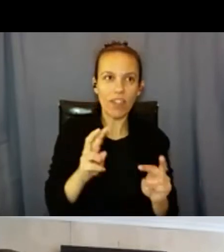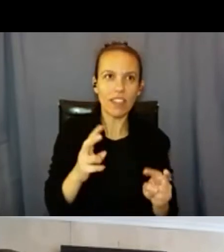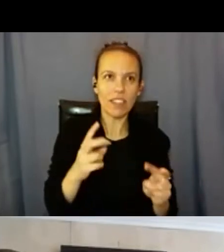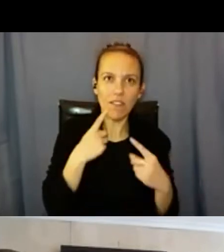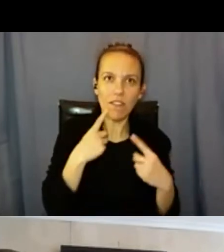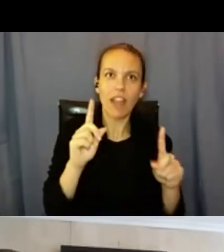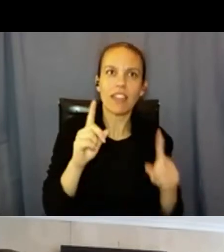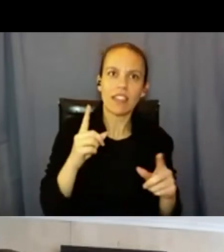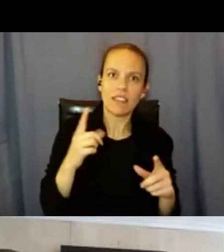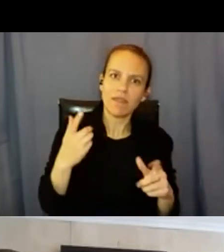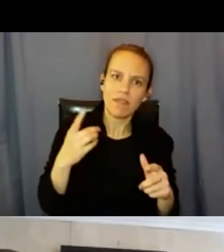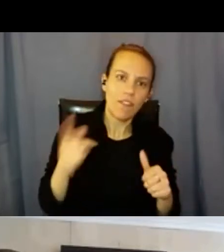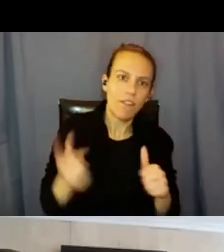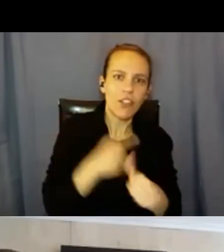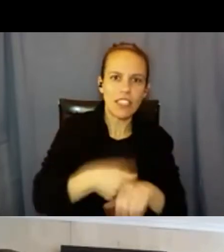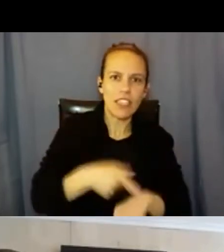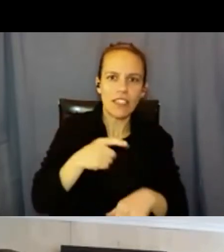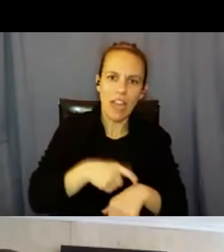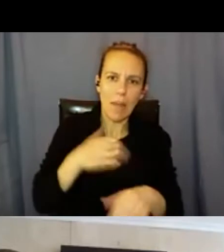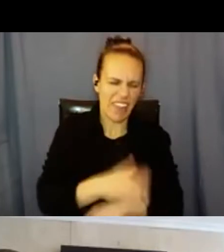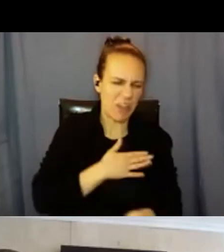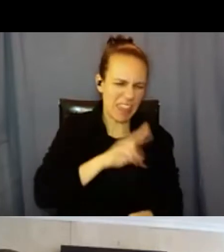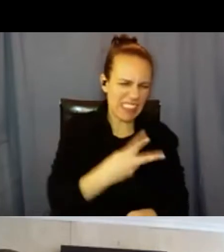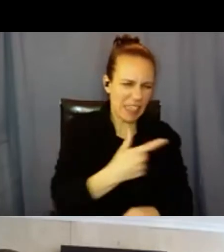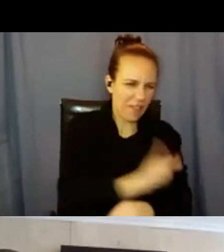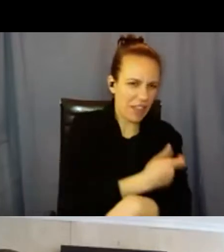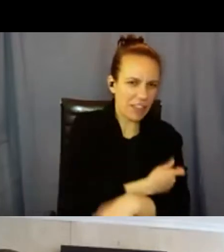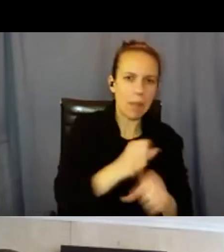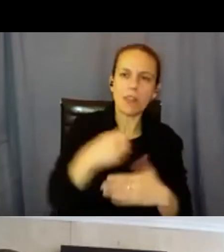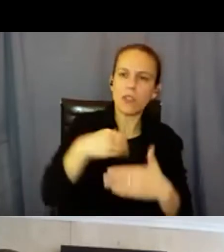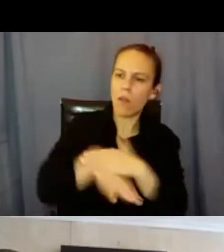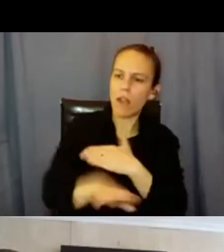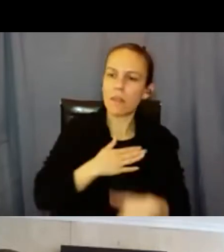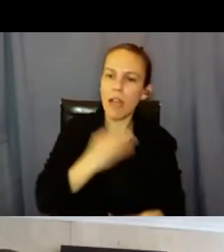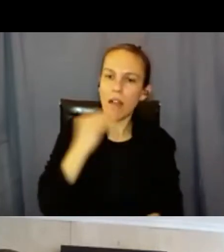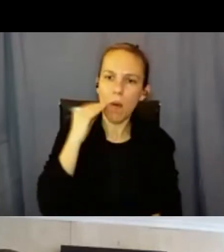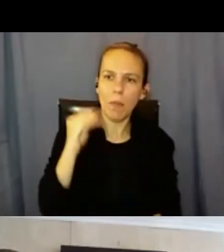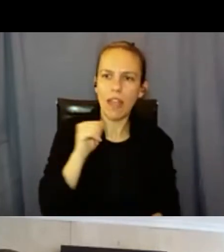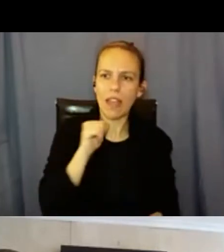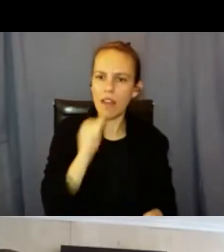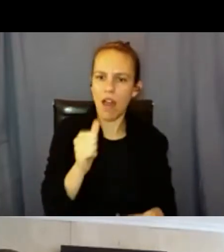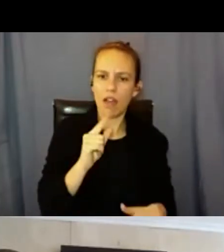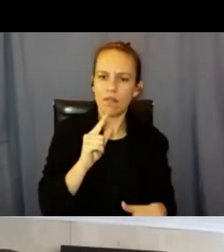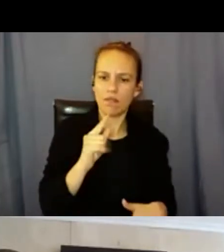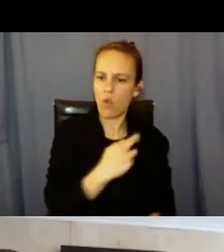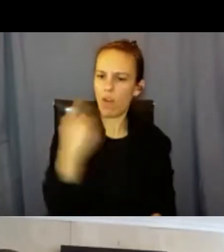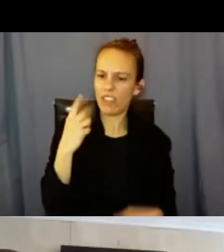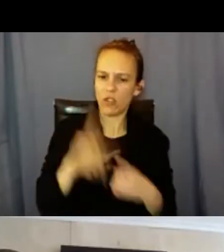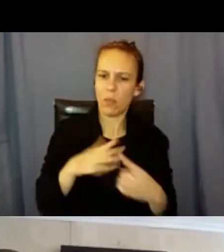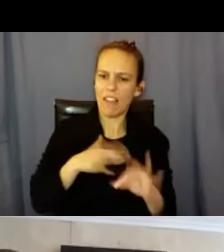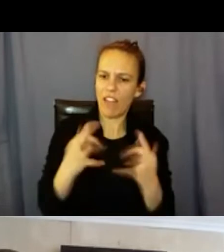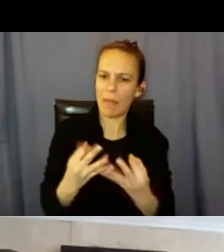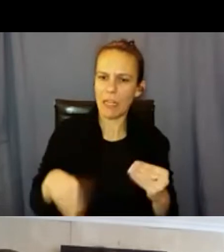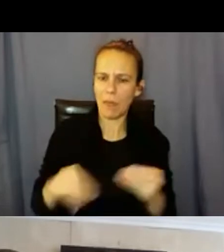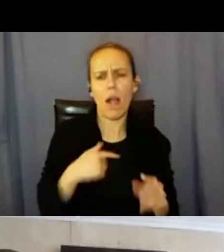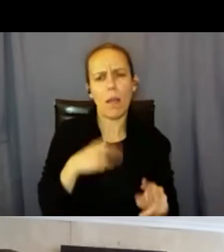my second dose of the vaccine, walking in the door of my home and no longer being a risk to my family. I cannot